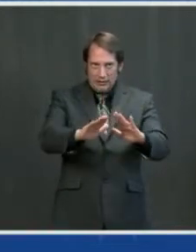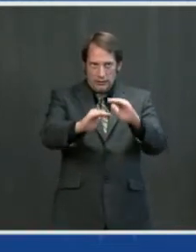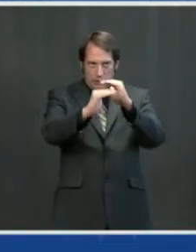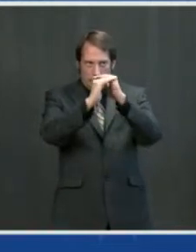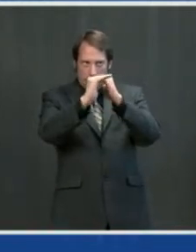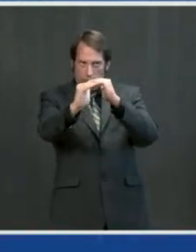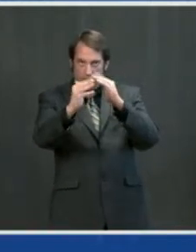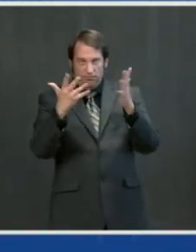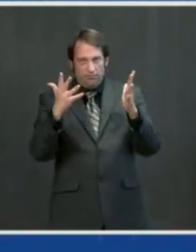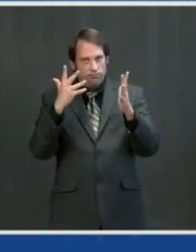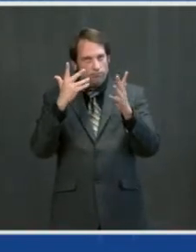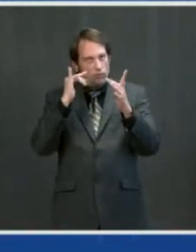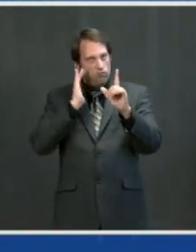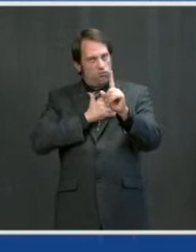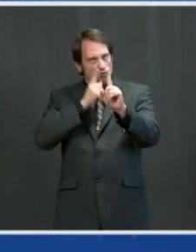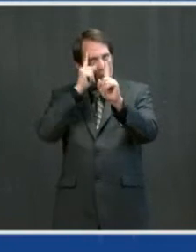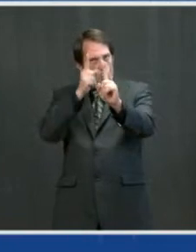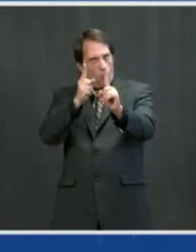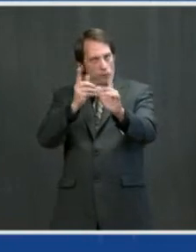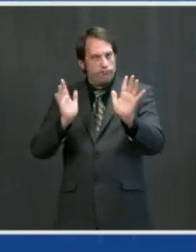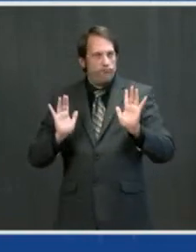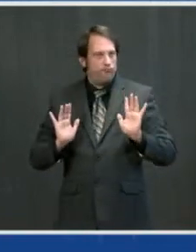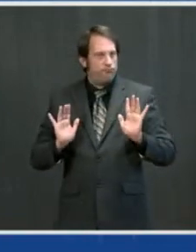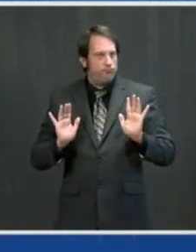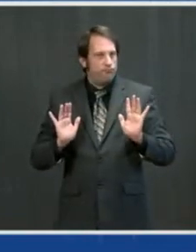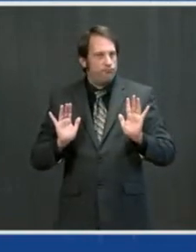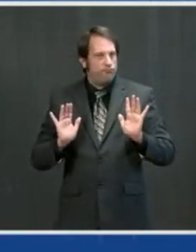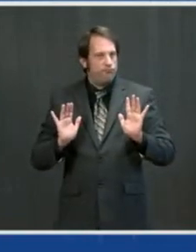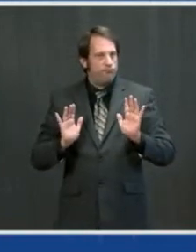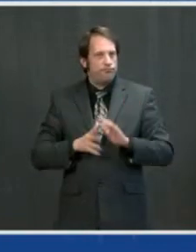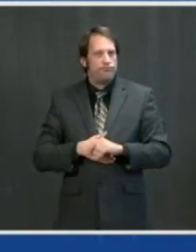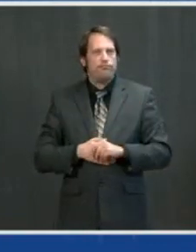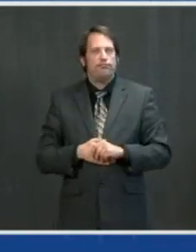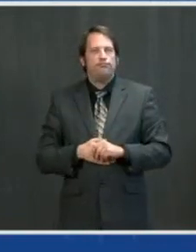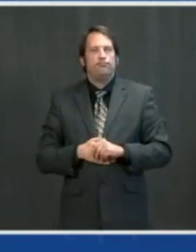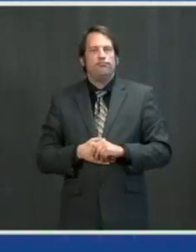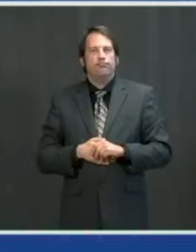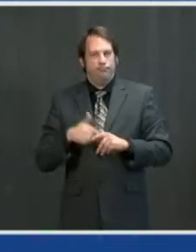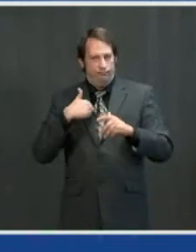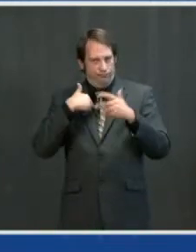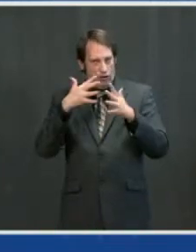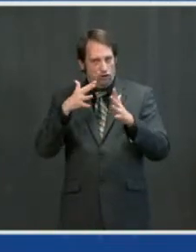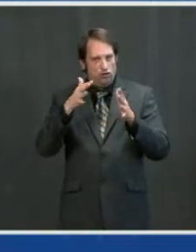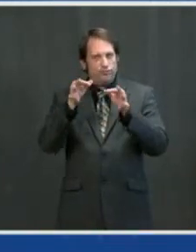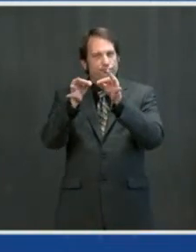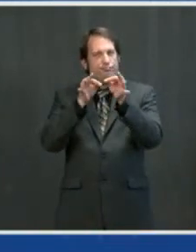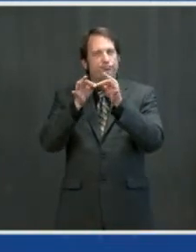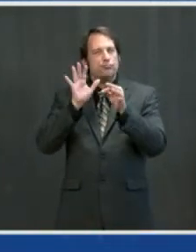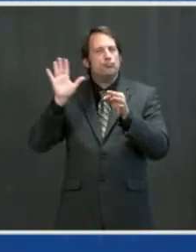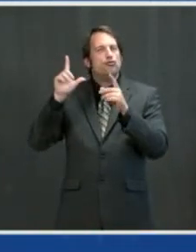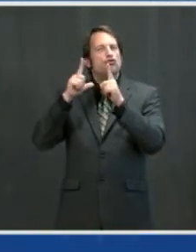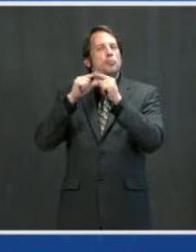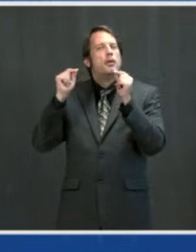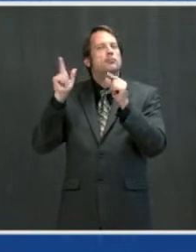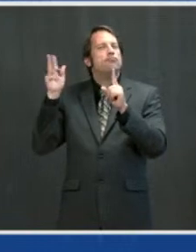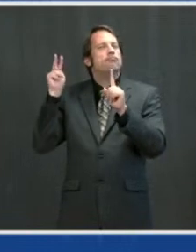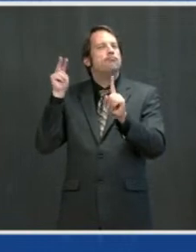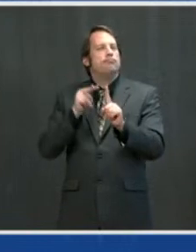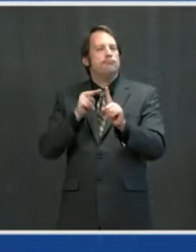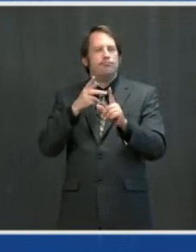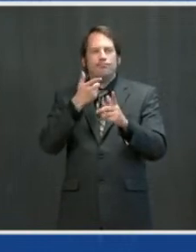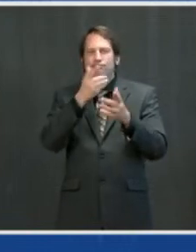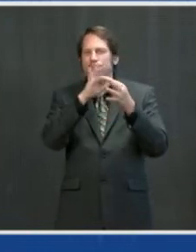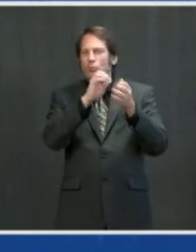I also explained Japan's position and initiatives regarding the situation in